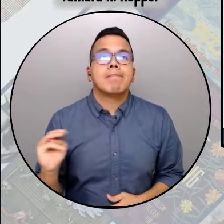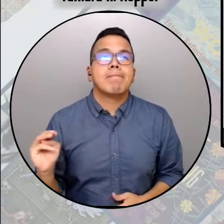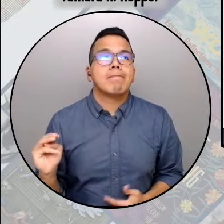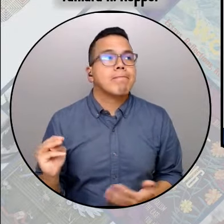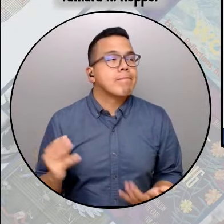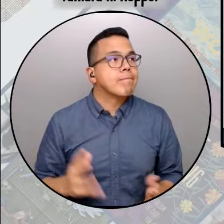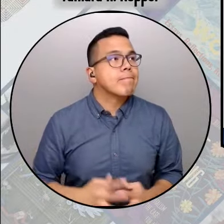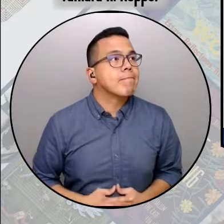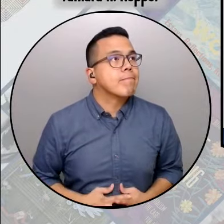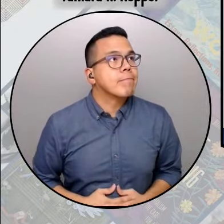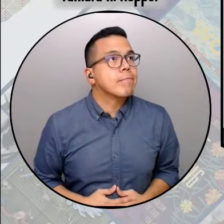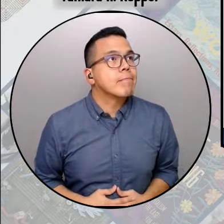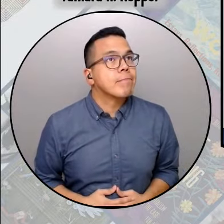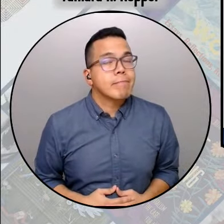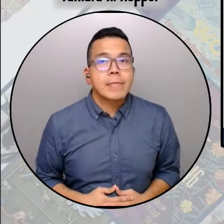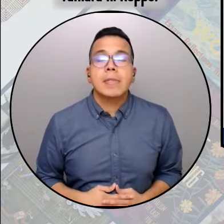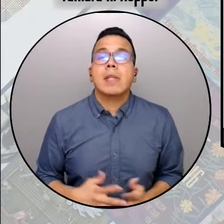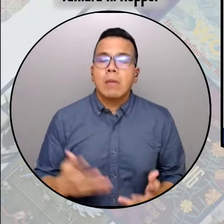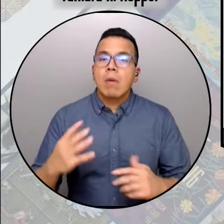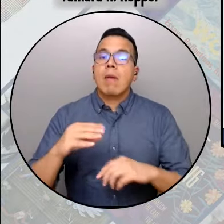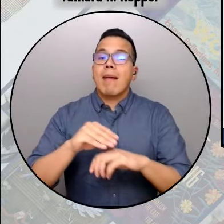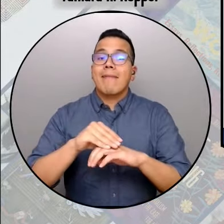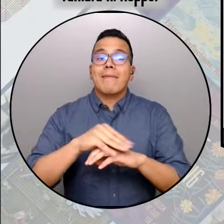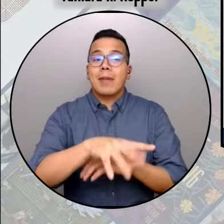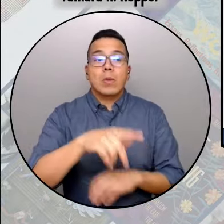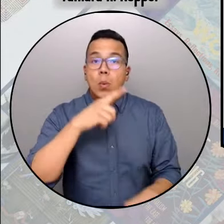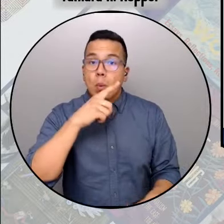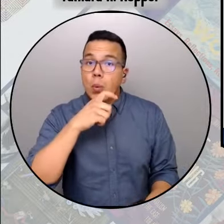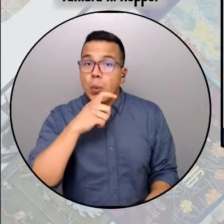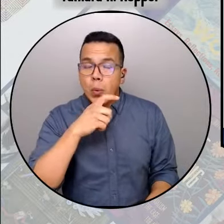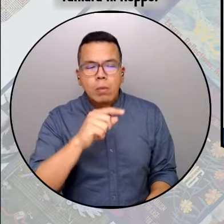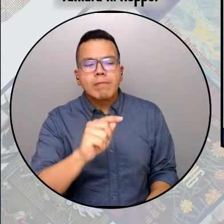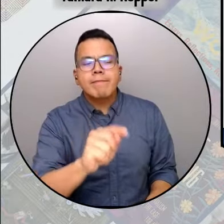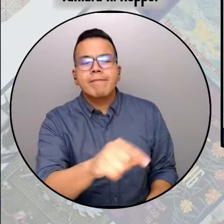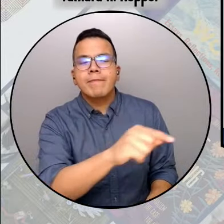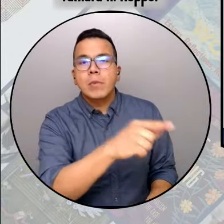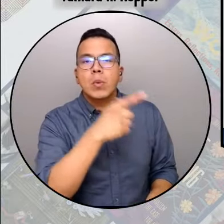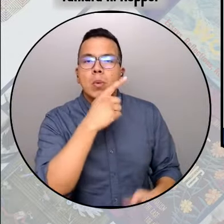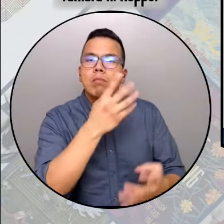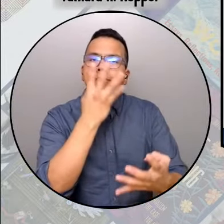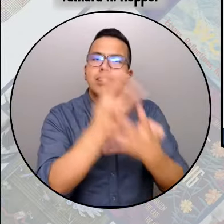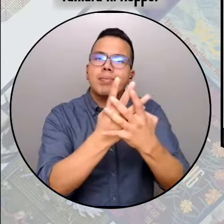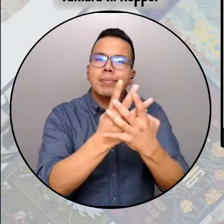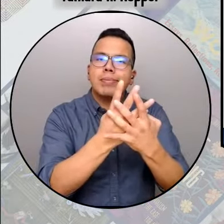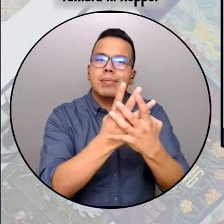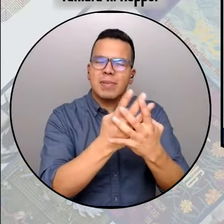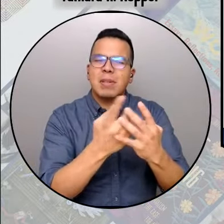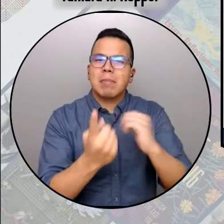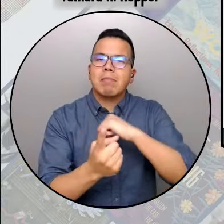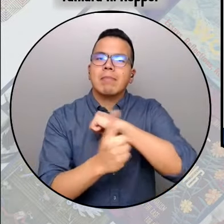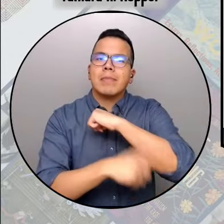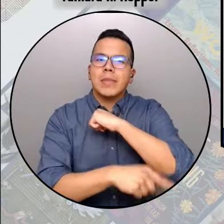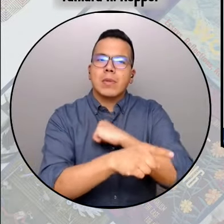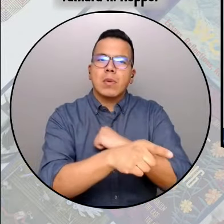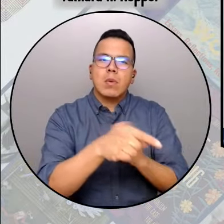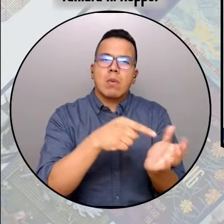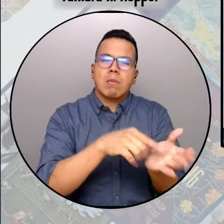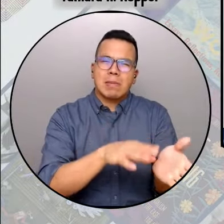people on death row. It really kind of, you know, in terms of the writ of habeas corpus and so forth,